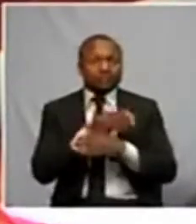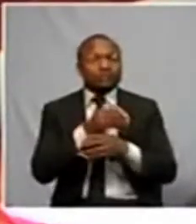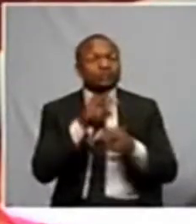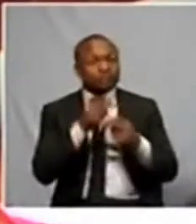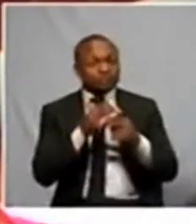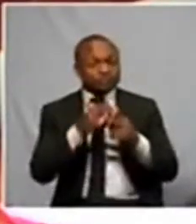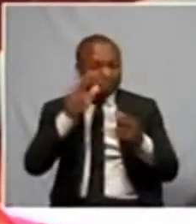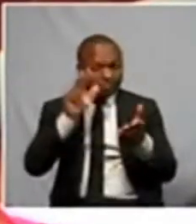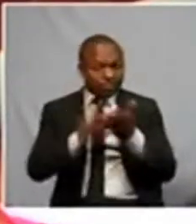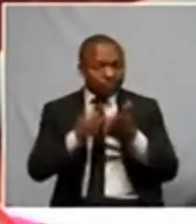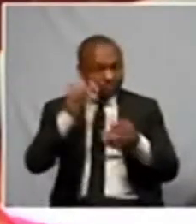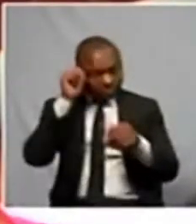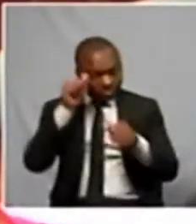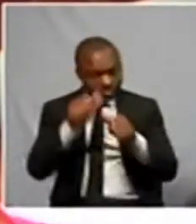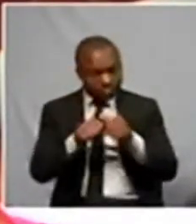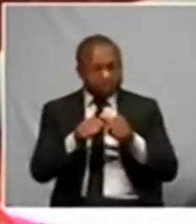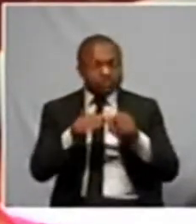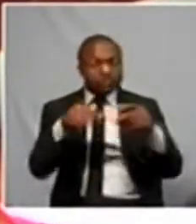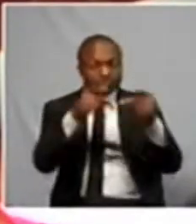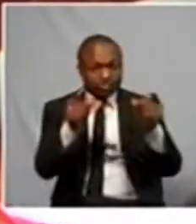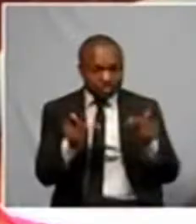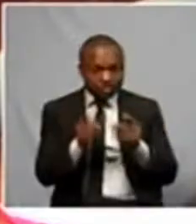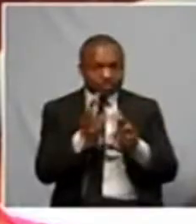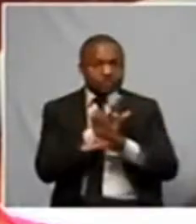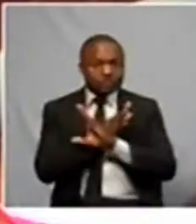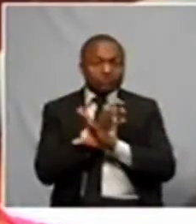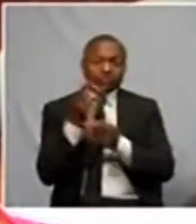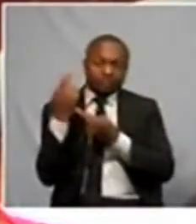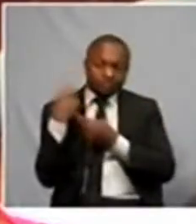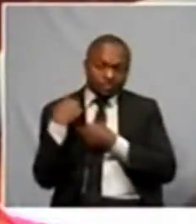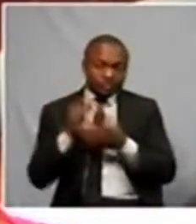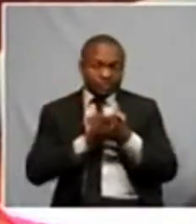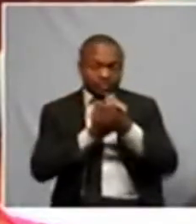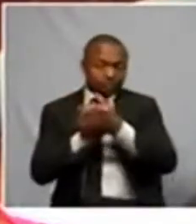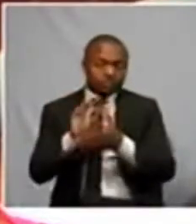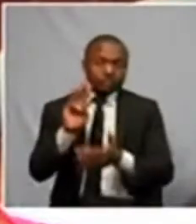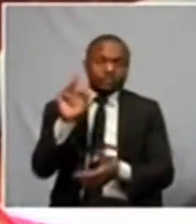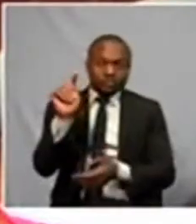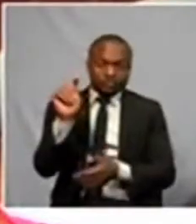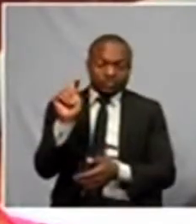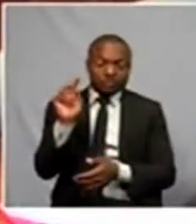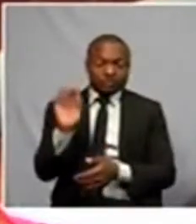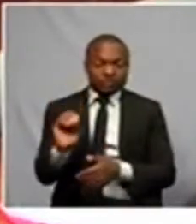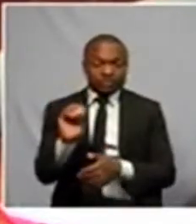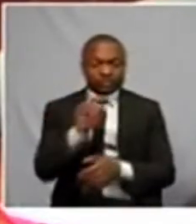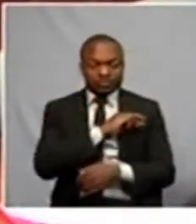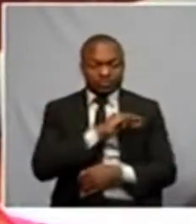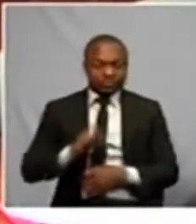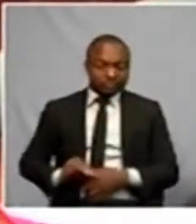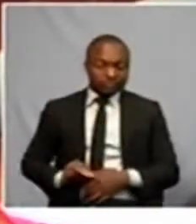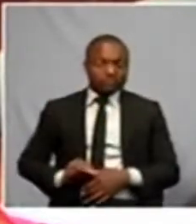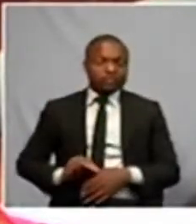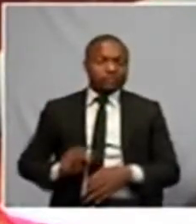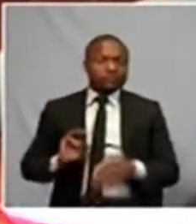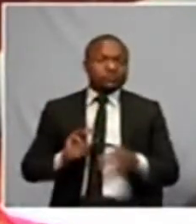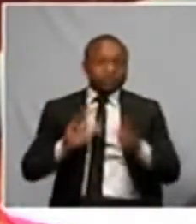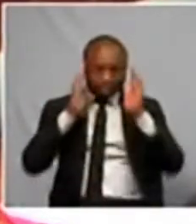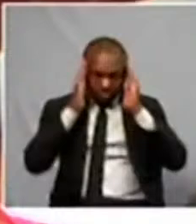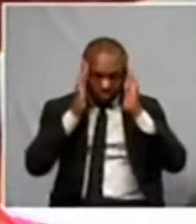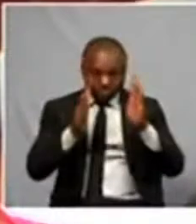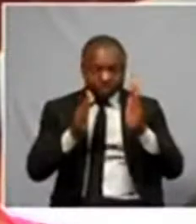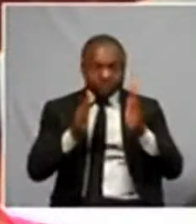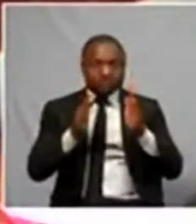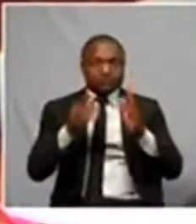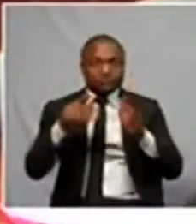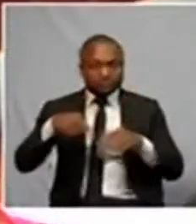agreement positions Zambia as a responsible and cooperative WTO member committed to sustainable trade